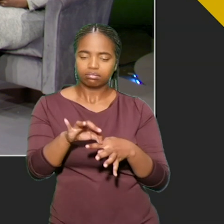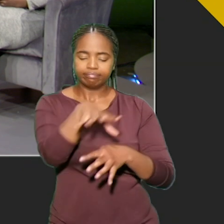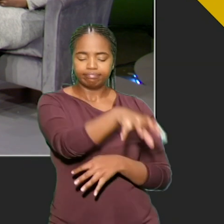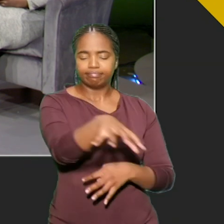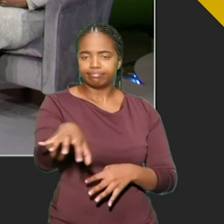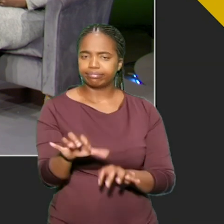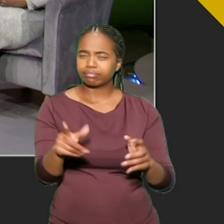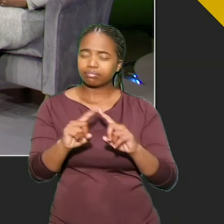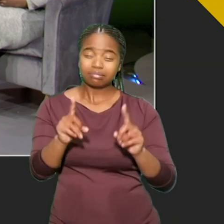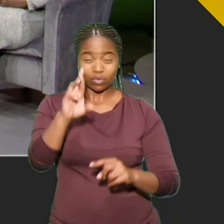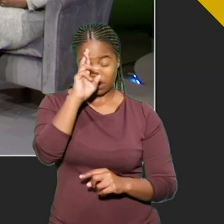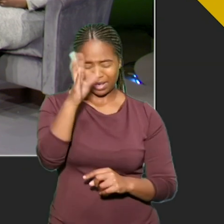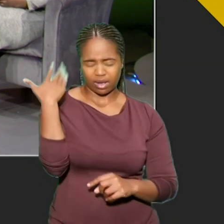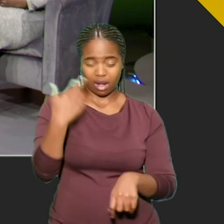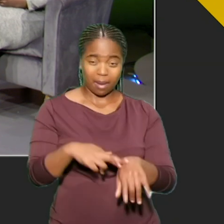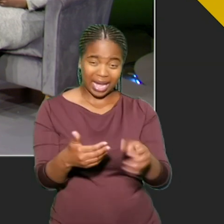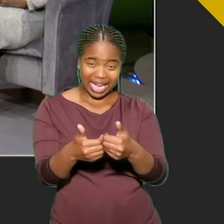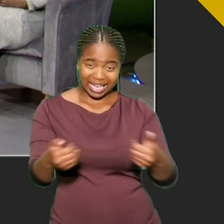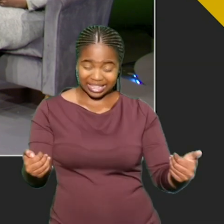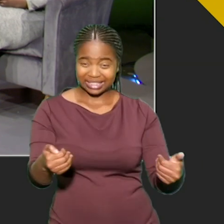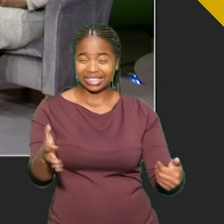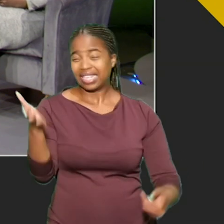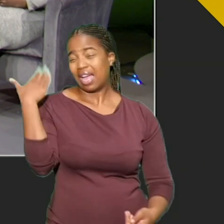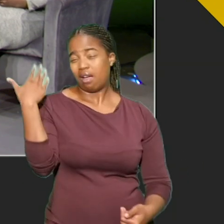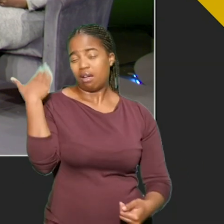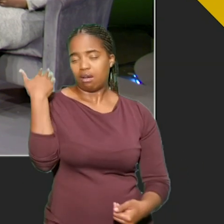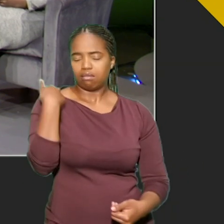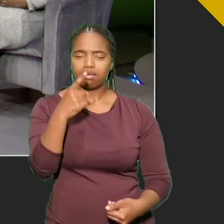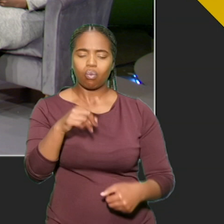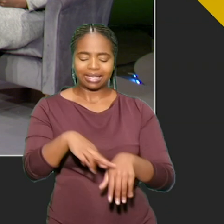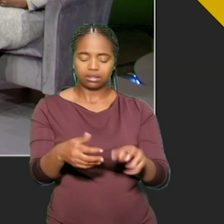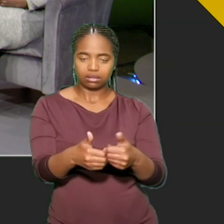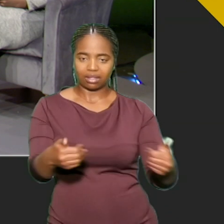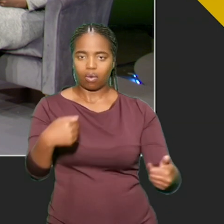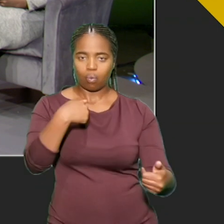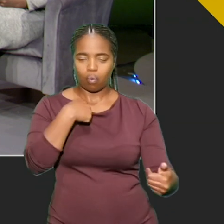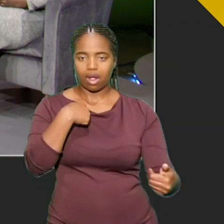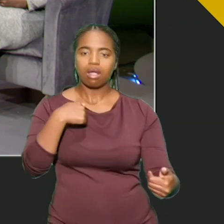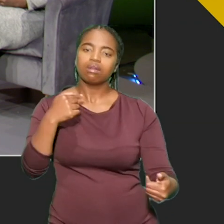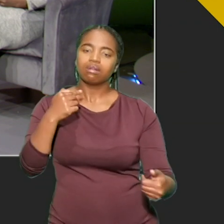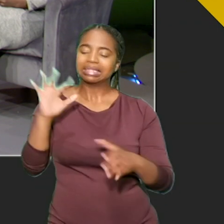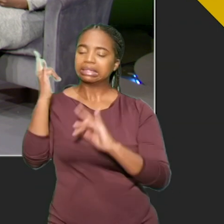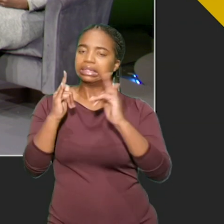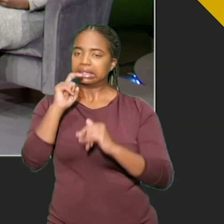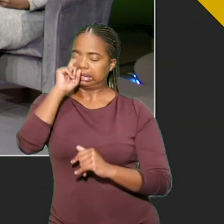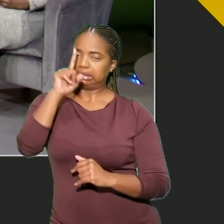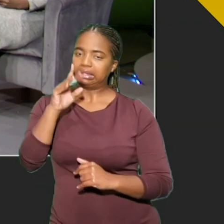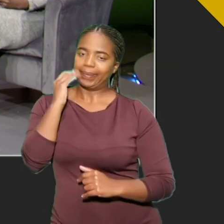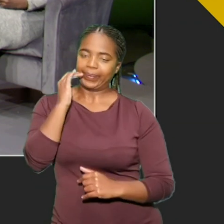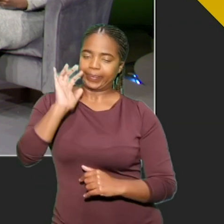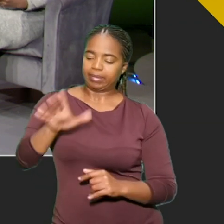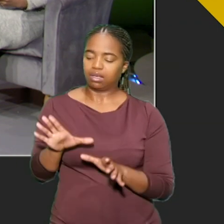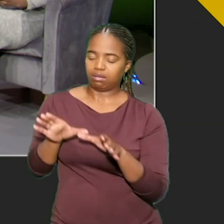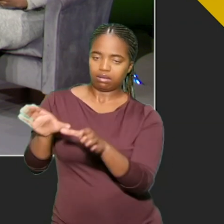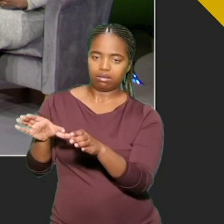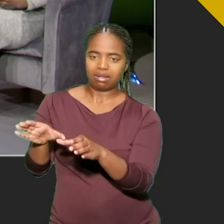it a couple of years back, was the apartheid legacy and the way spatial planning is done in South Africa, was it deliberate? We're going to be having a conversation